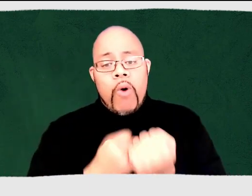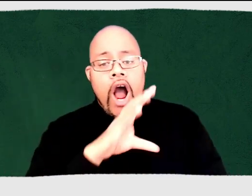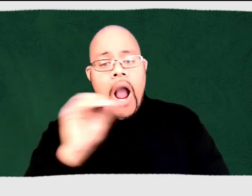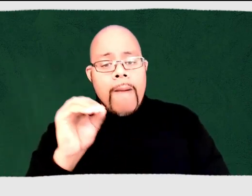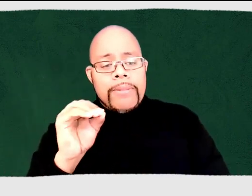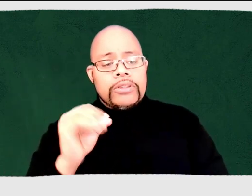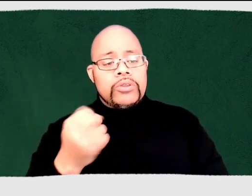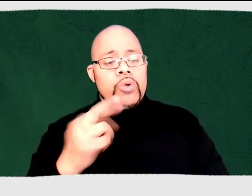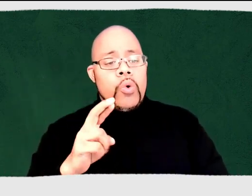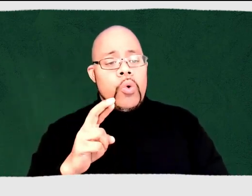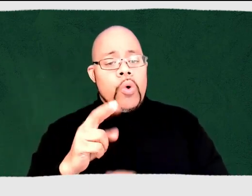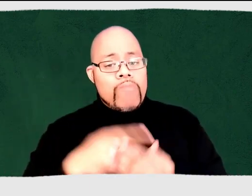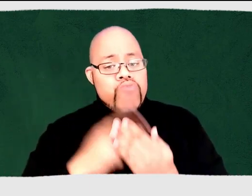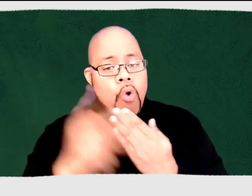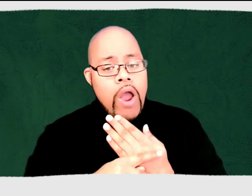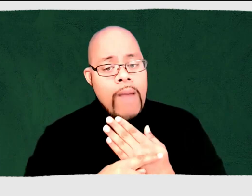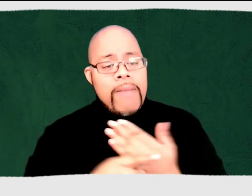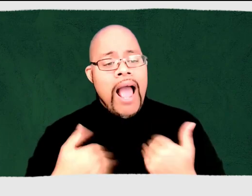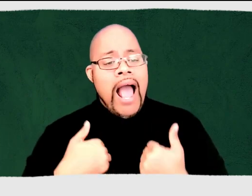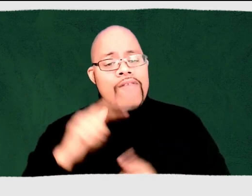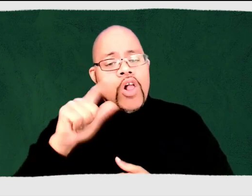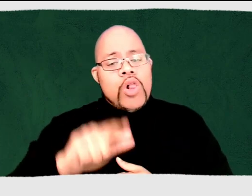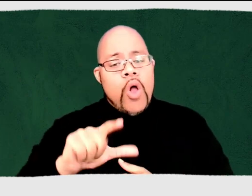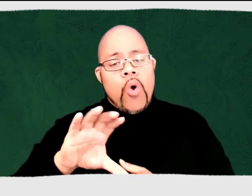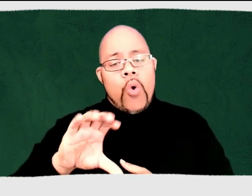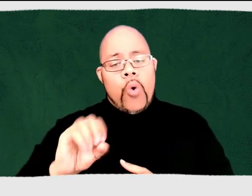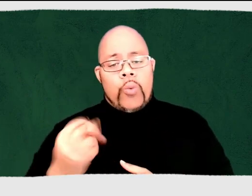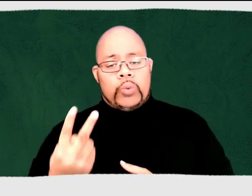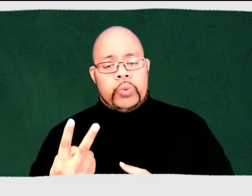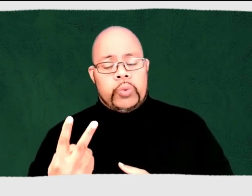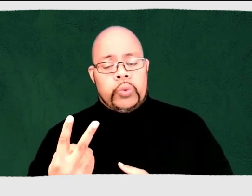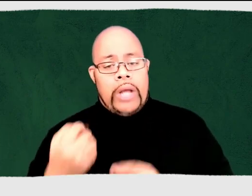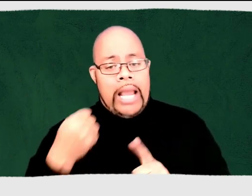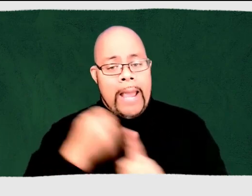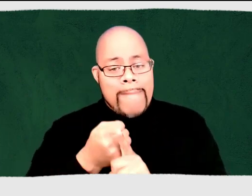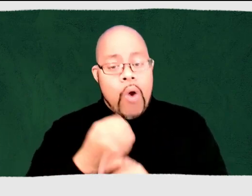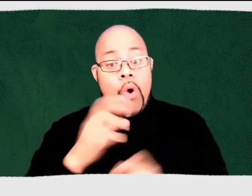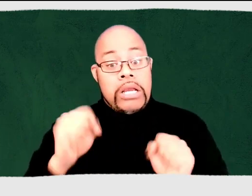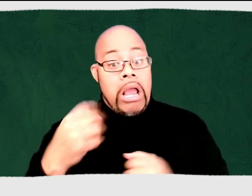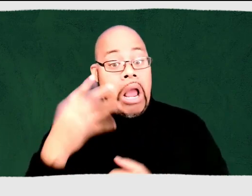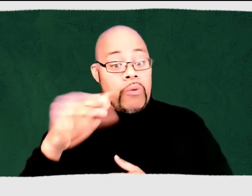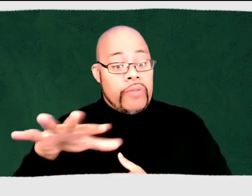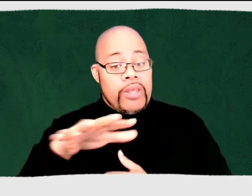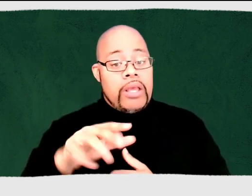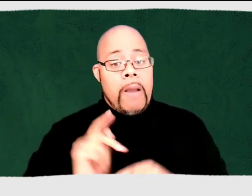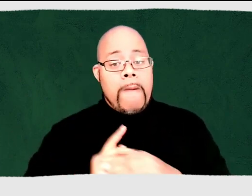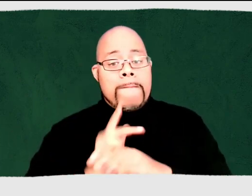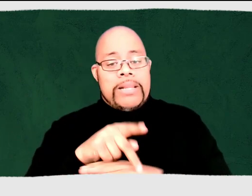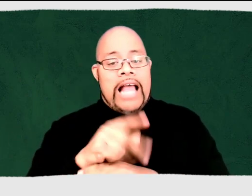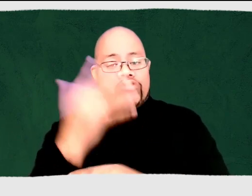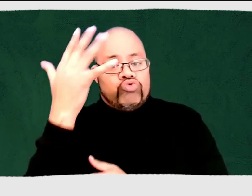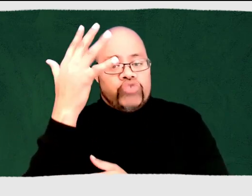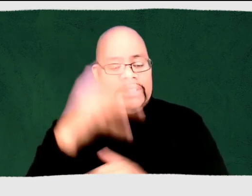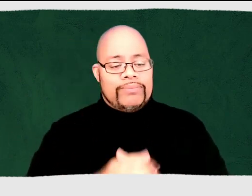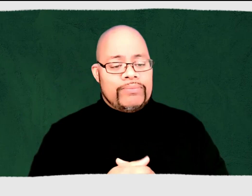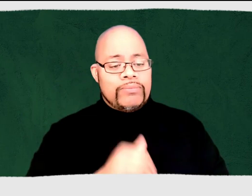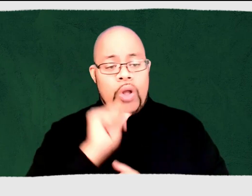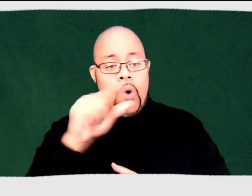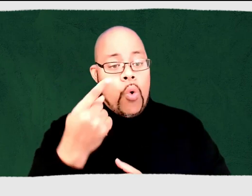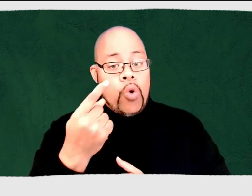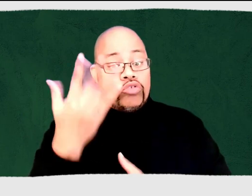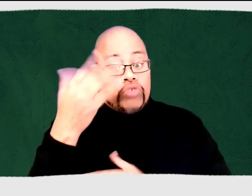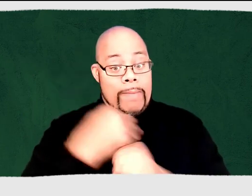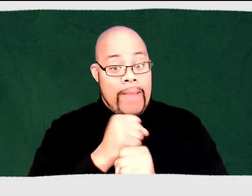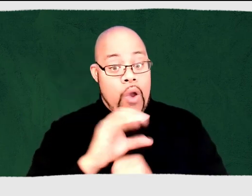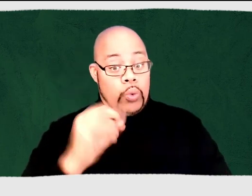or initiatives that have lower carbon impacts, or we can go out there and plant a tree. Because not only do trees create